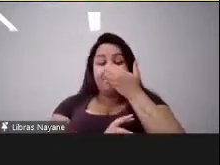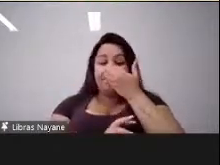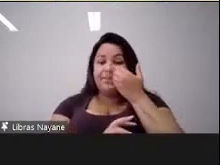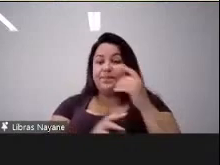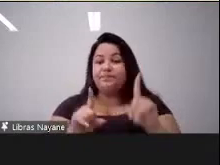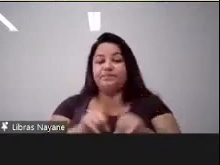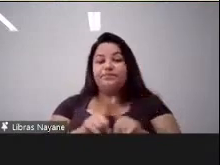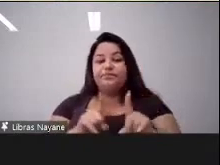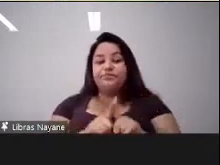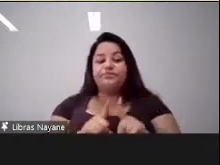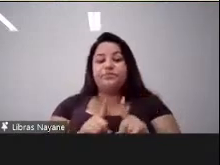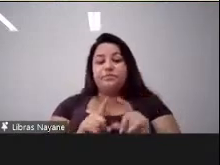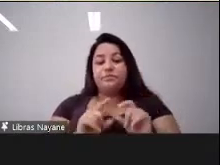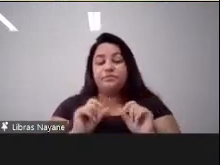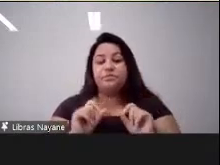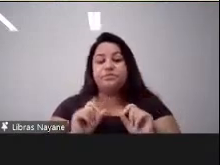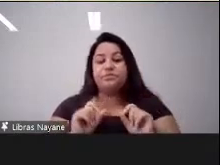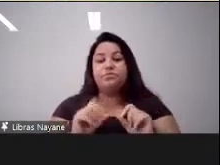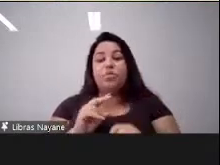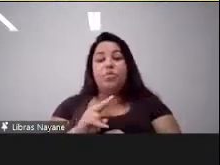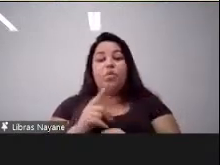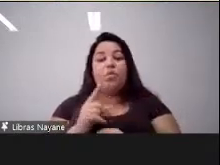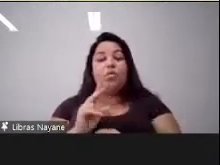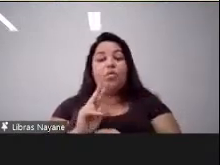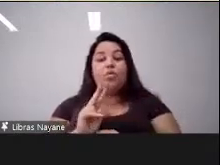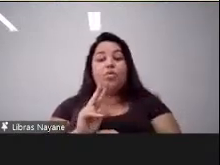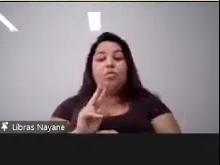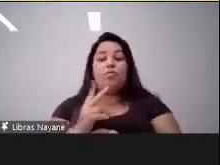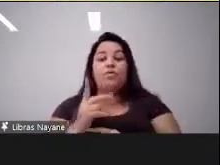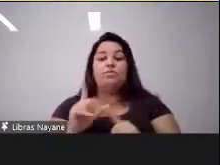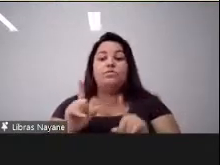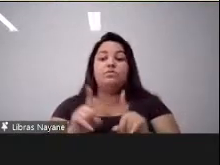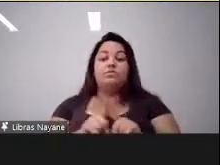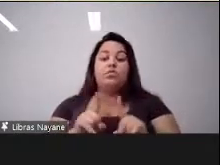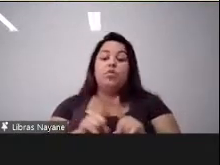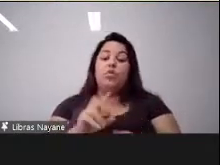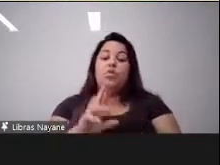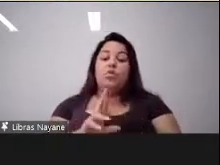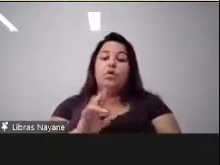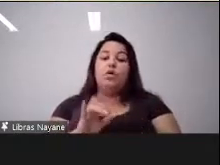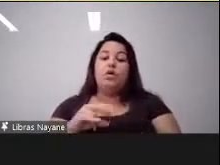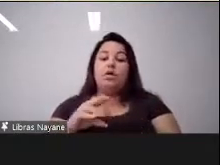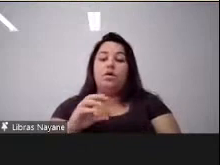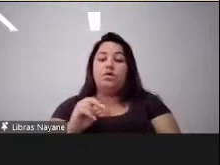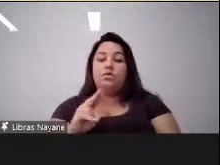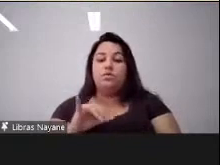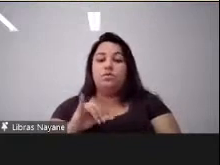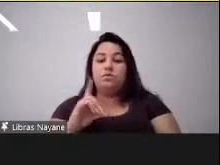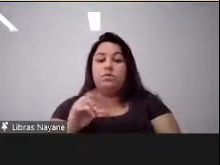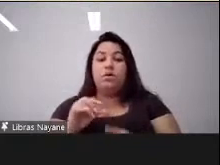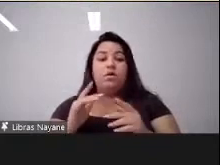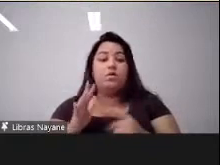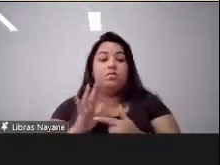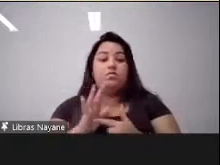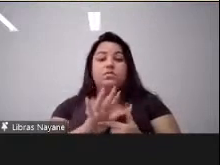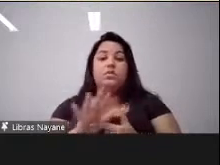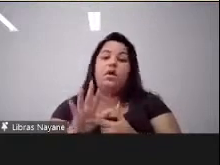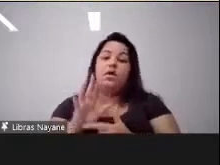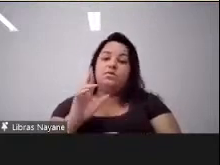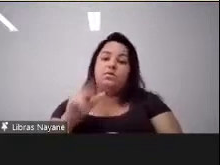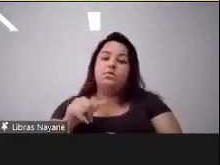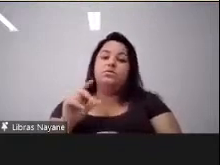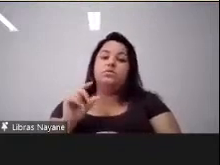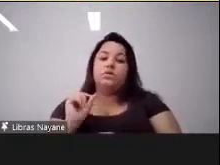tax relief in the UK has risen, but not at the same rate as the growth in membership of pension schemes or in